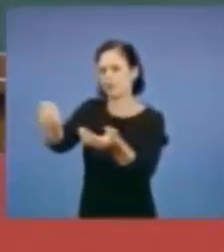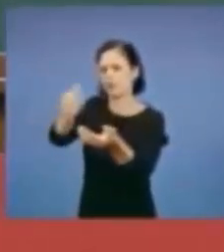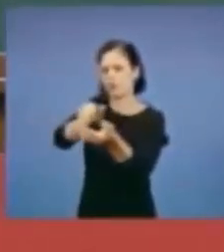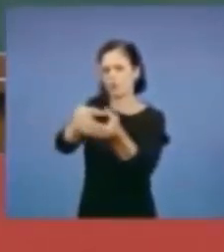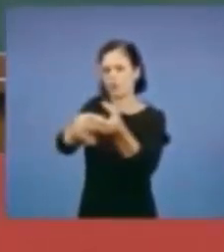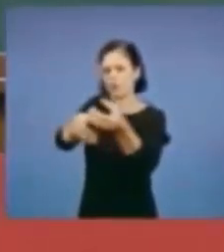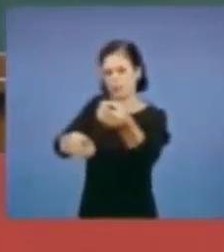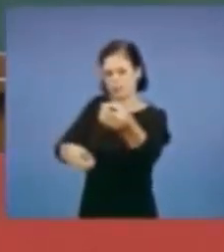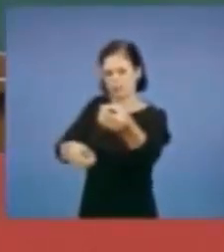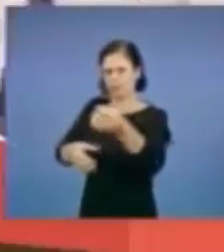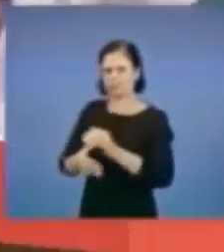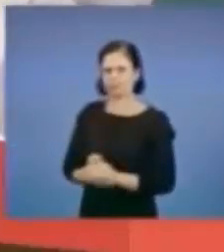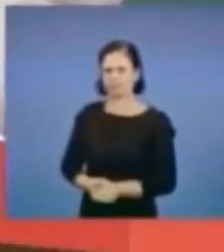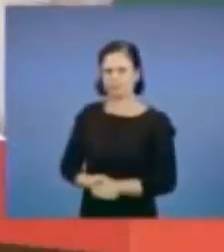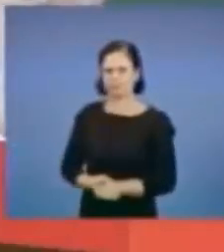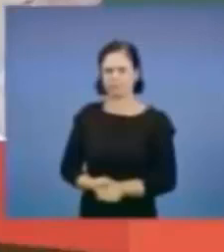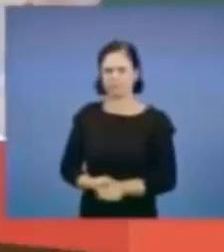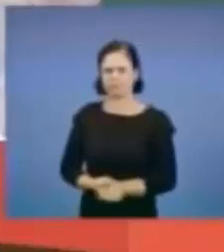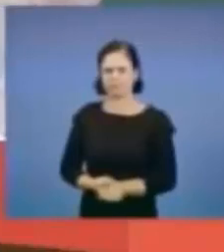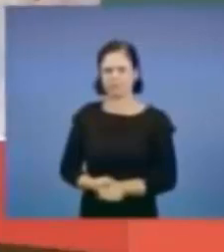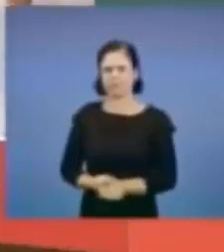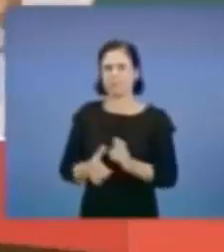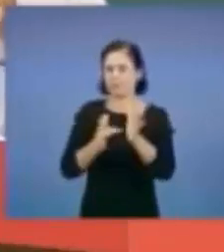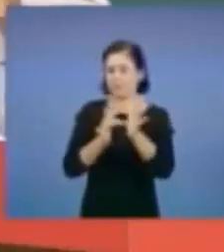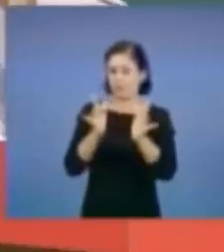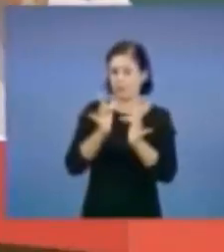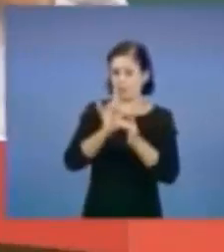This is a word just to compliment to Him.